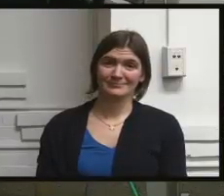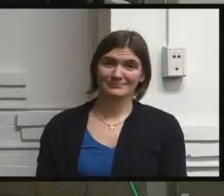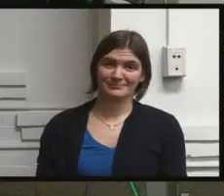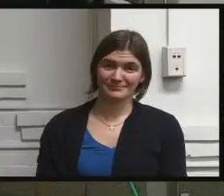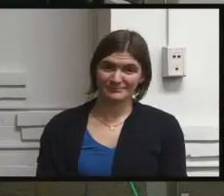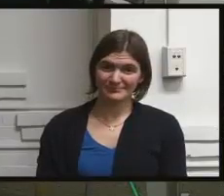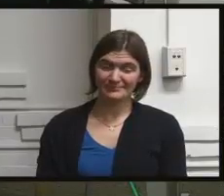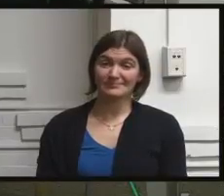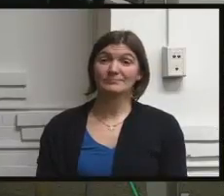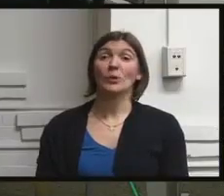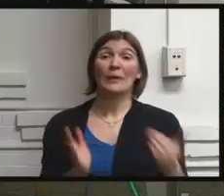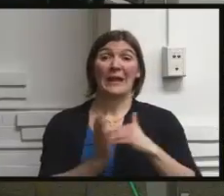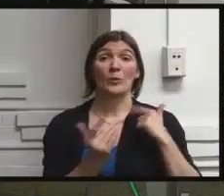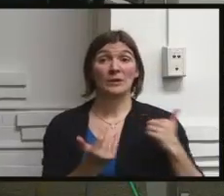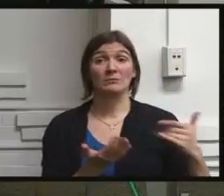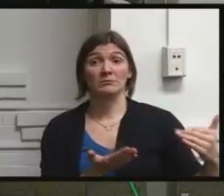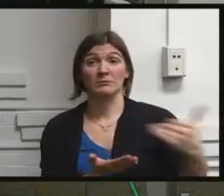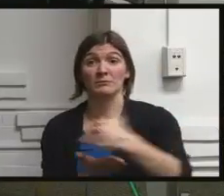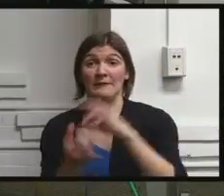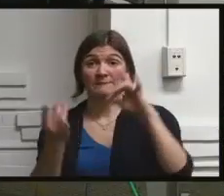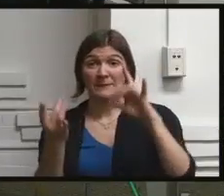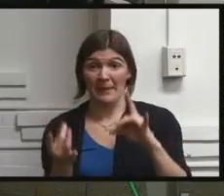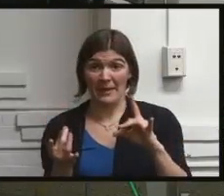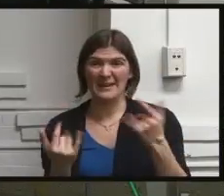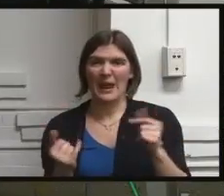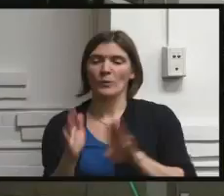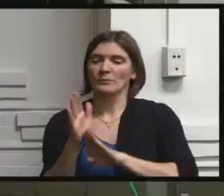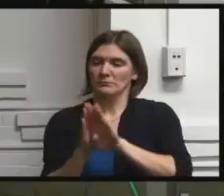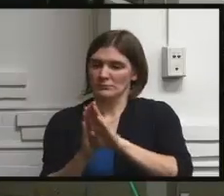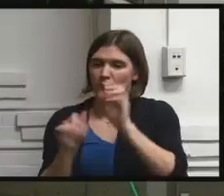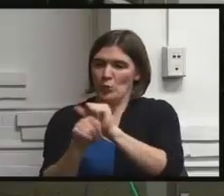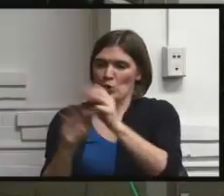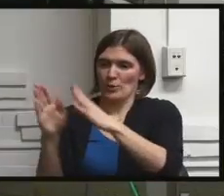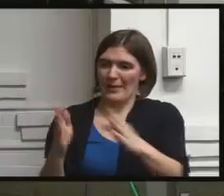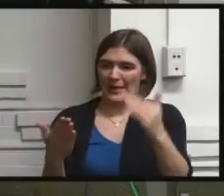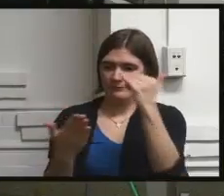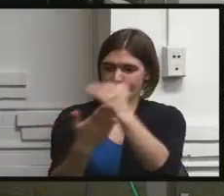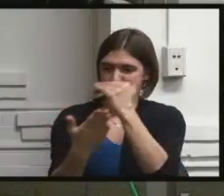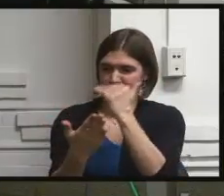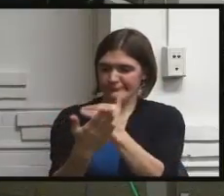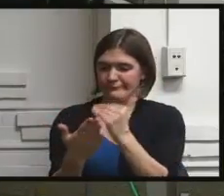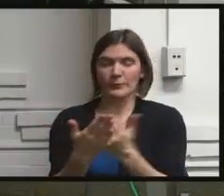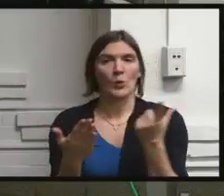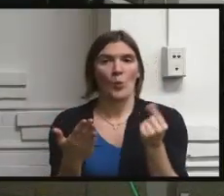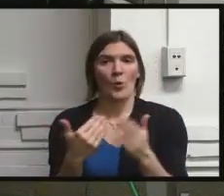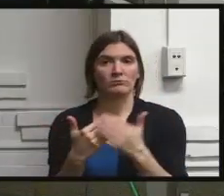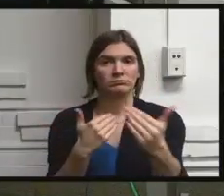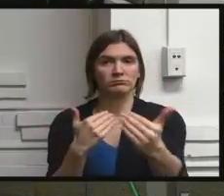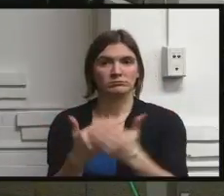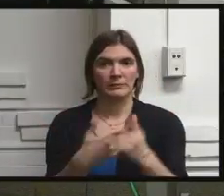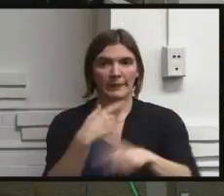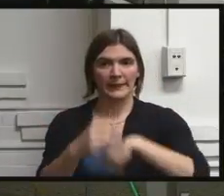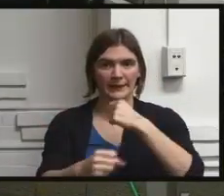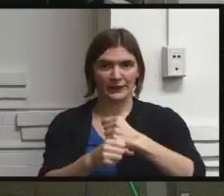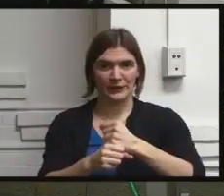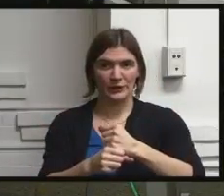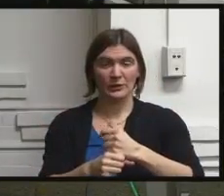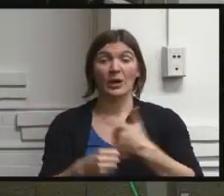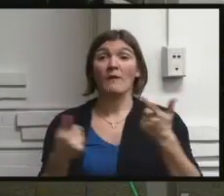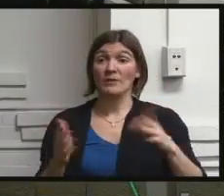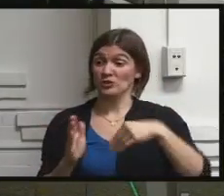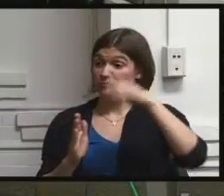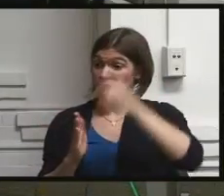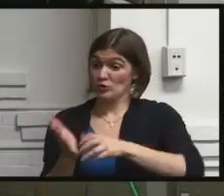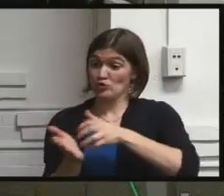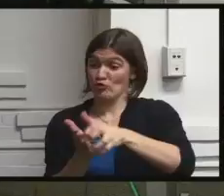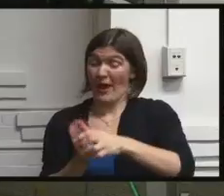So once we got that feedback, we've developed our work plan. And then the work plan was presented to the members of the downtown district